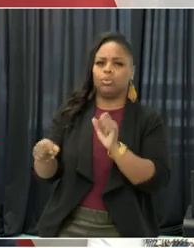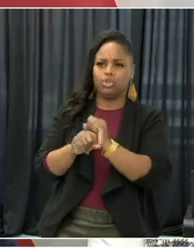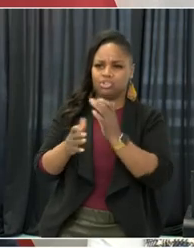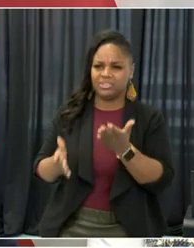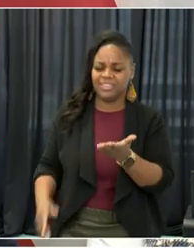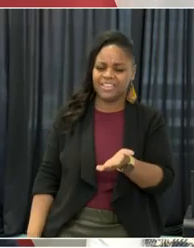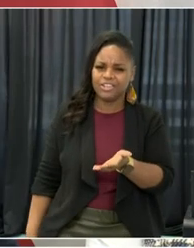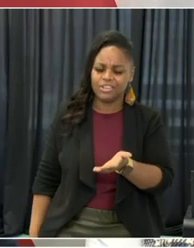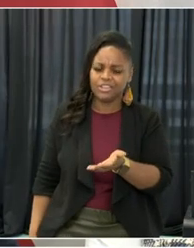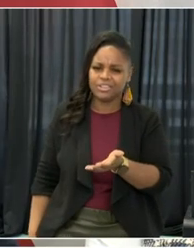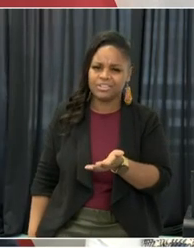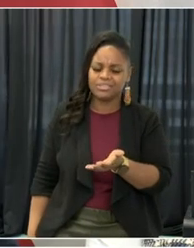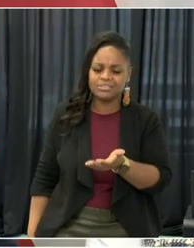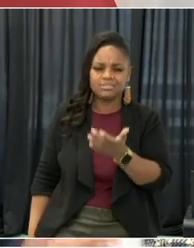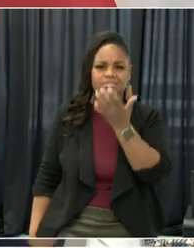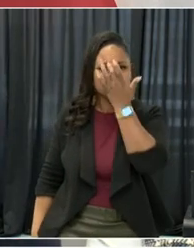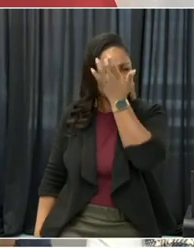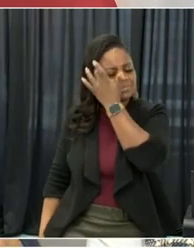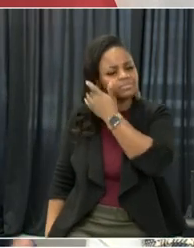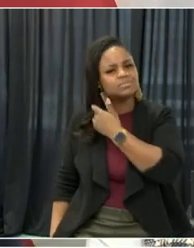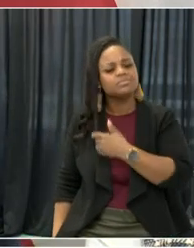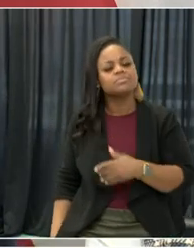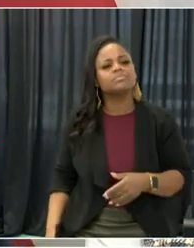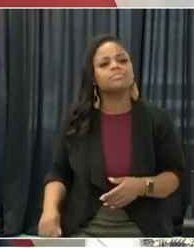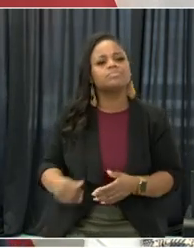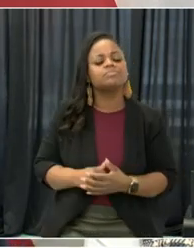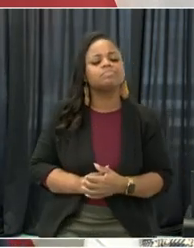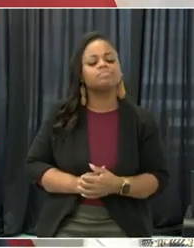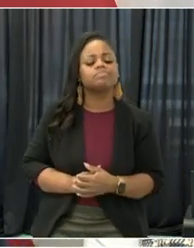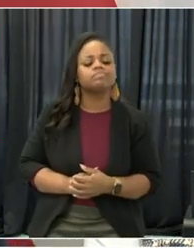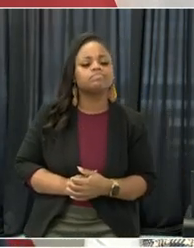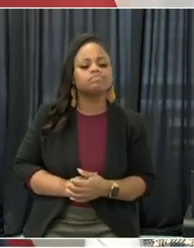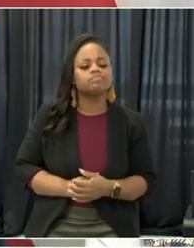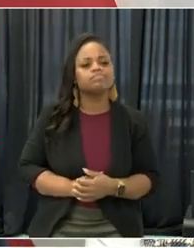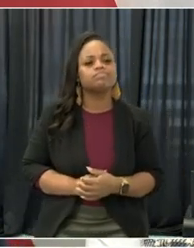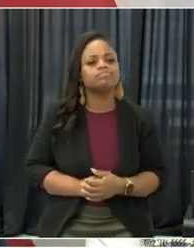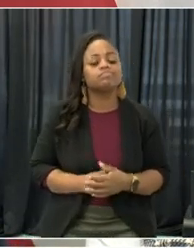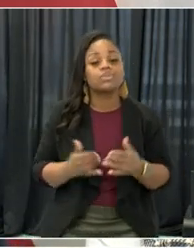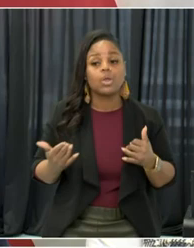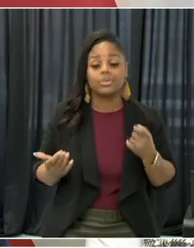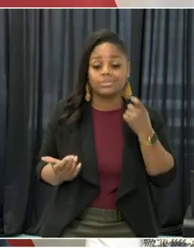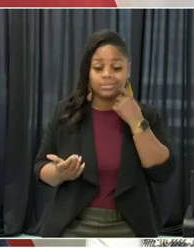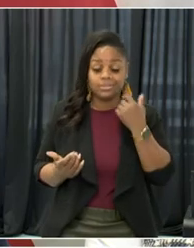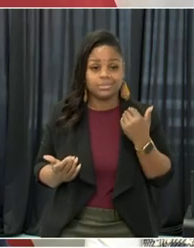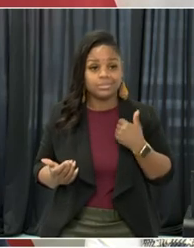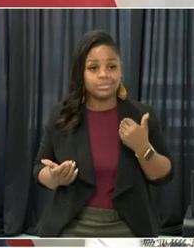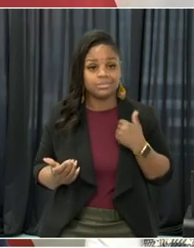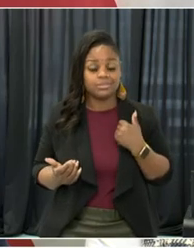Okay? And so that was very recent.